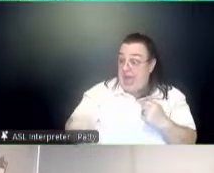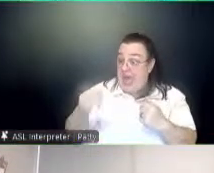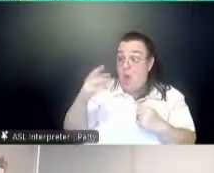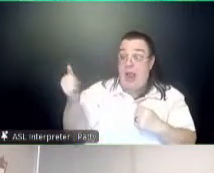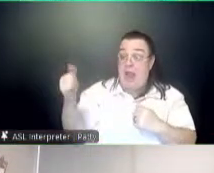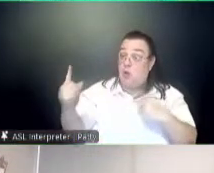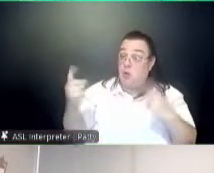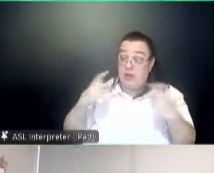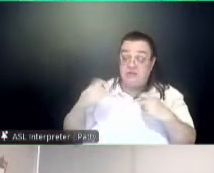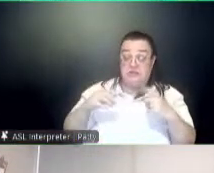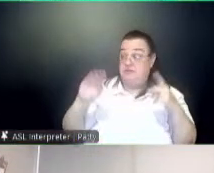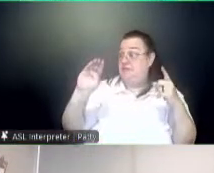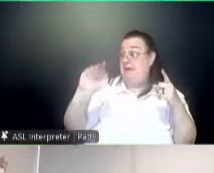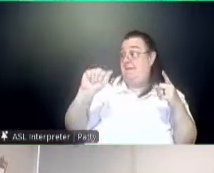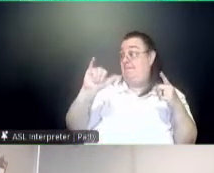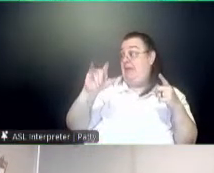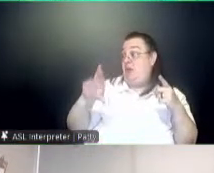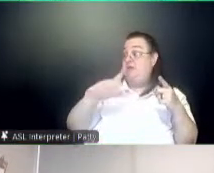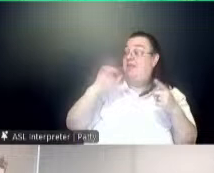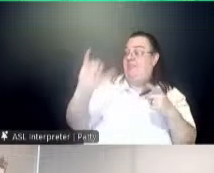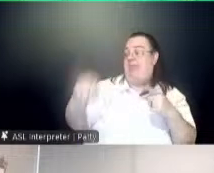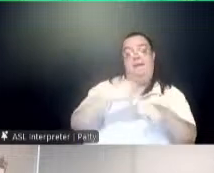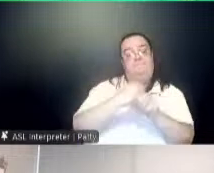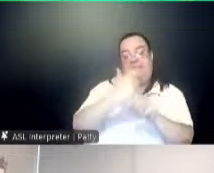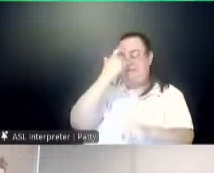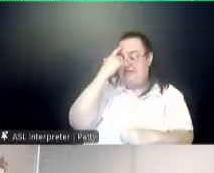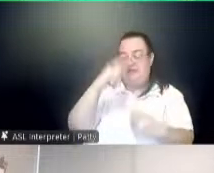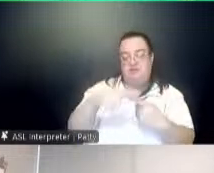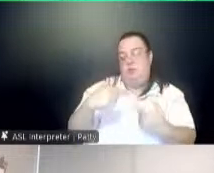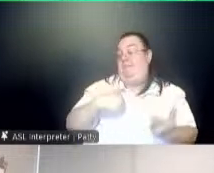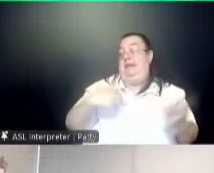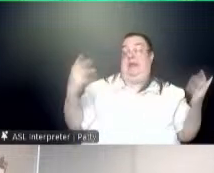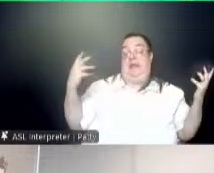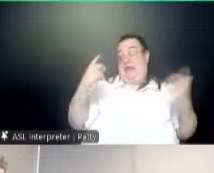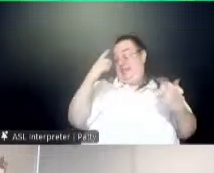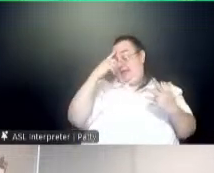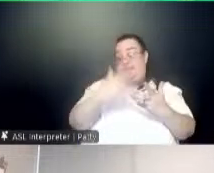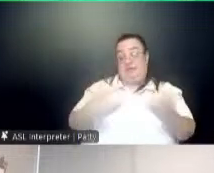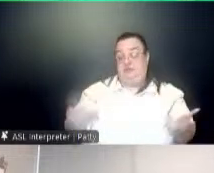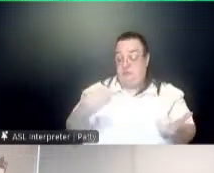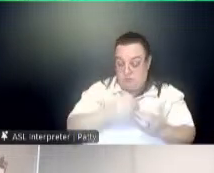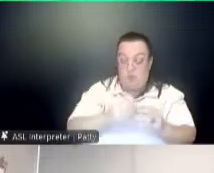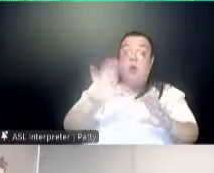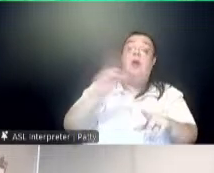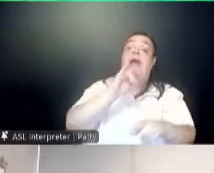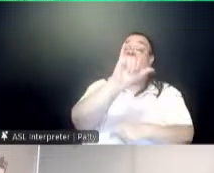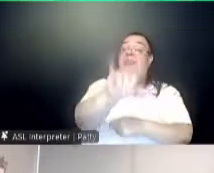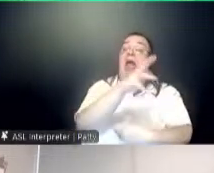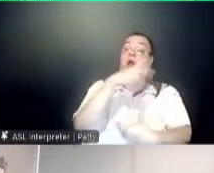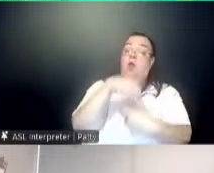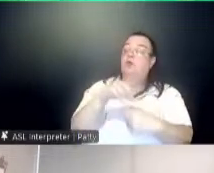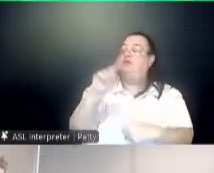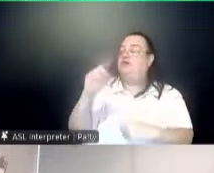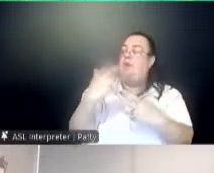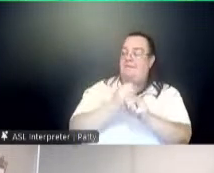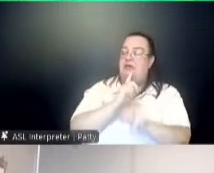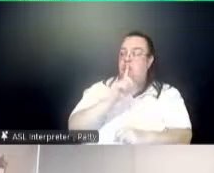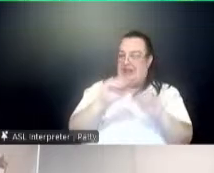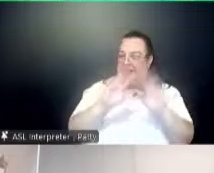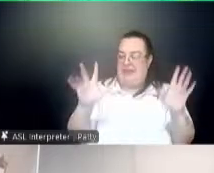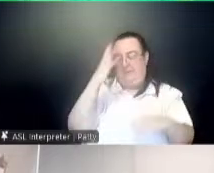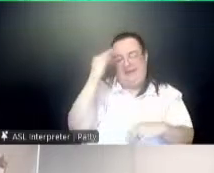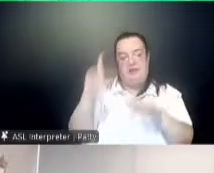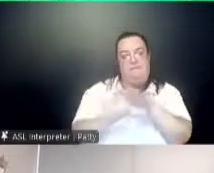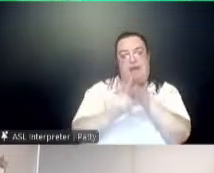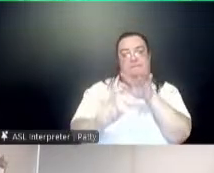Makes sense to me. I think it's much more. Yeah. So this includes, just so everybody's clear, because this comes up a lot.